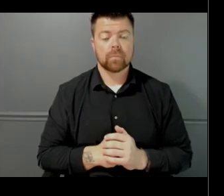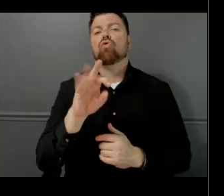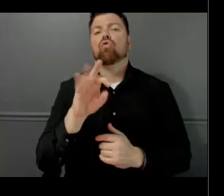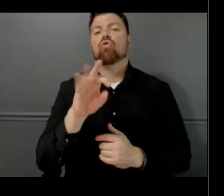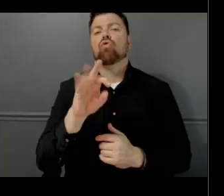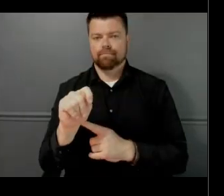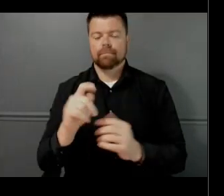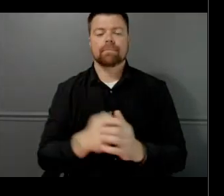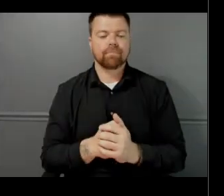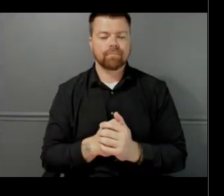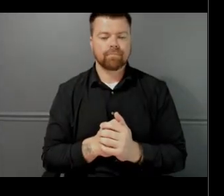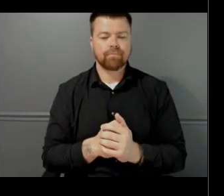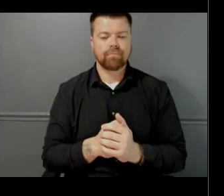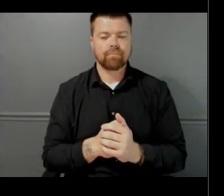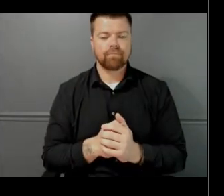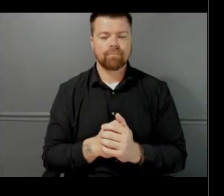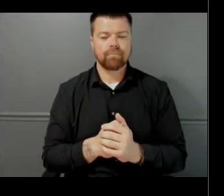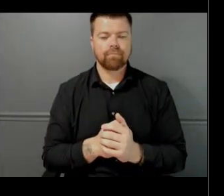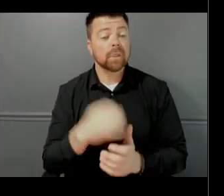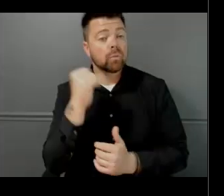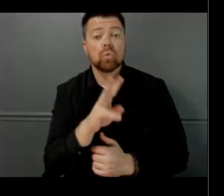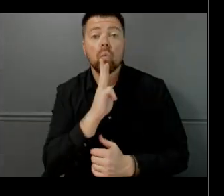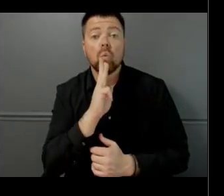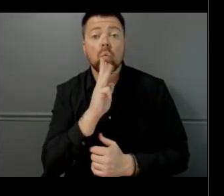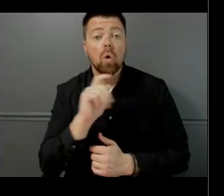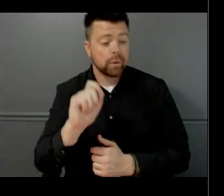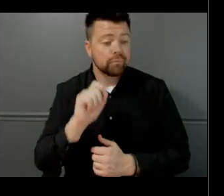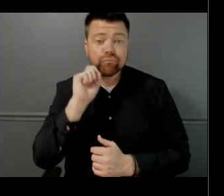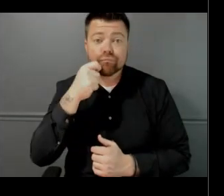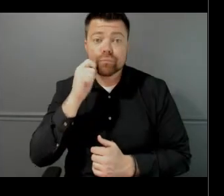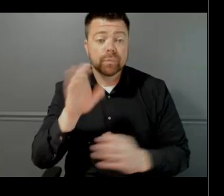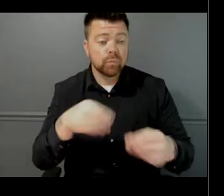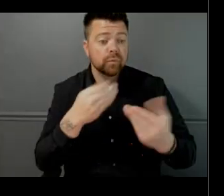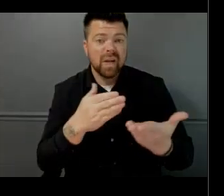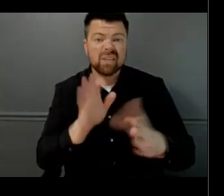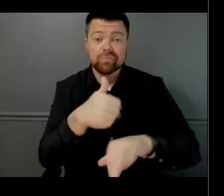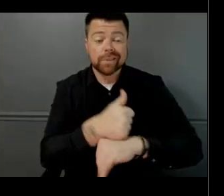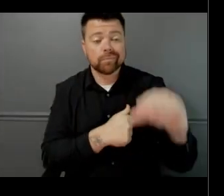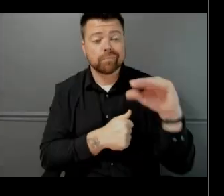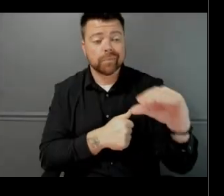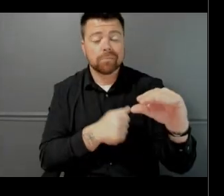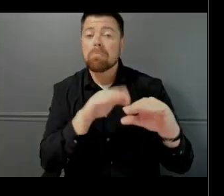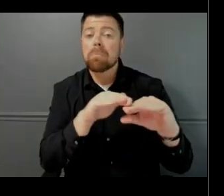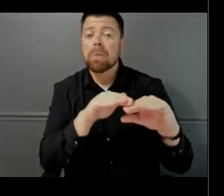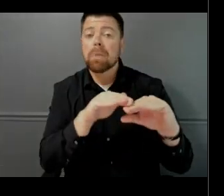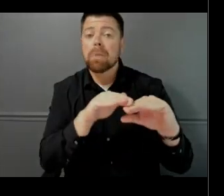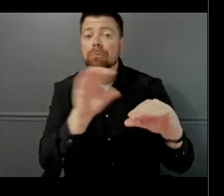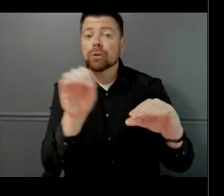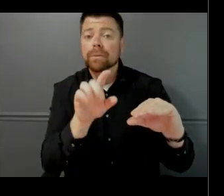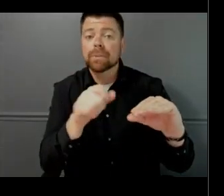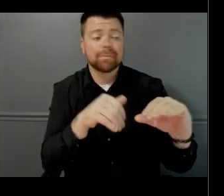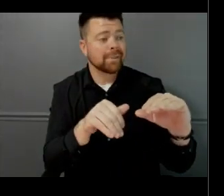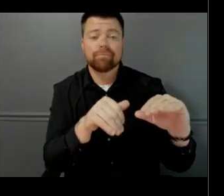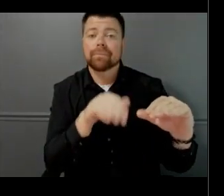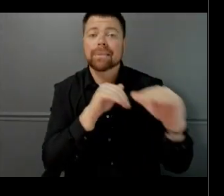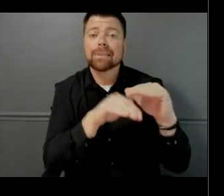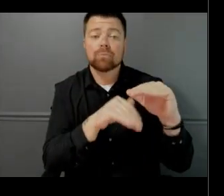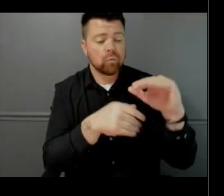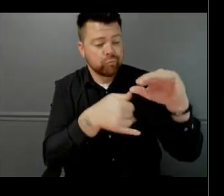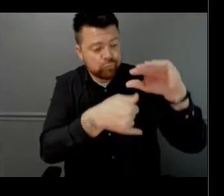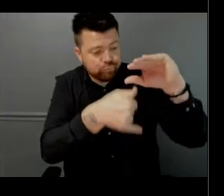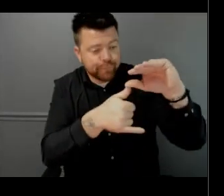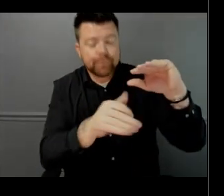If water fountains are provided, at least 50% must be accessible with knee space and